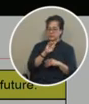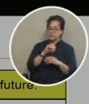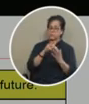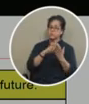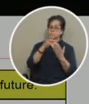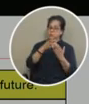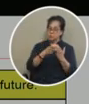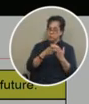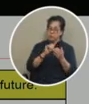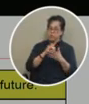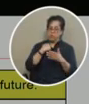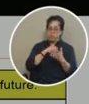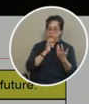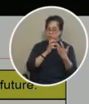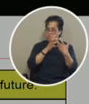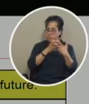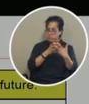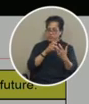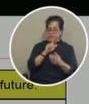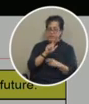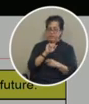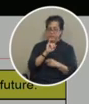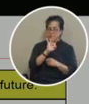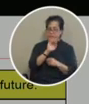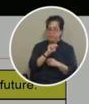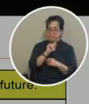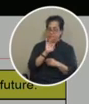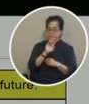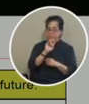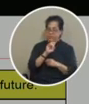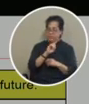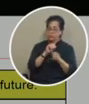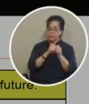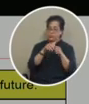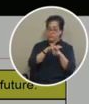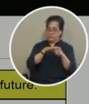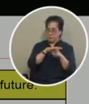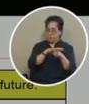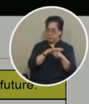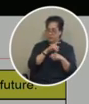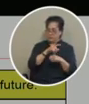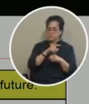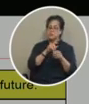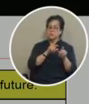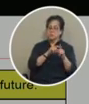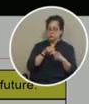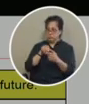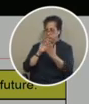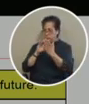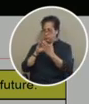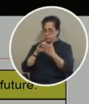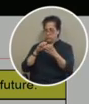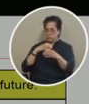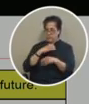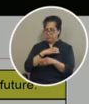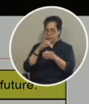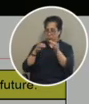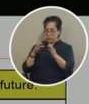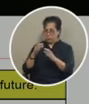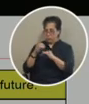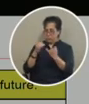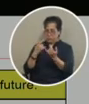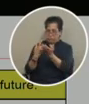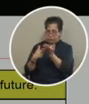that we're going to be partnering with Lift Fund and the county. The county is also taking this to their commissioner's court today